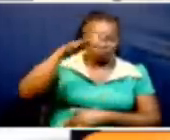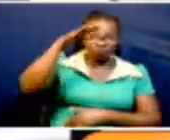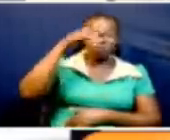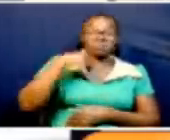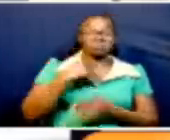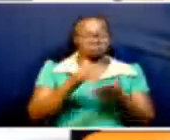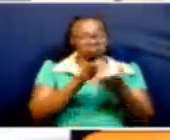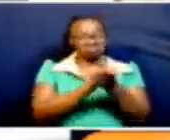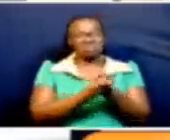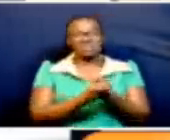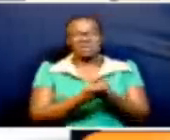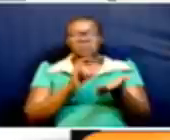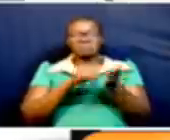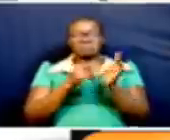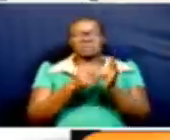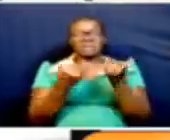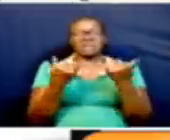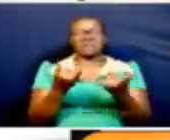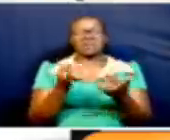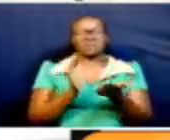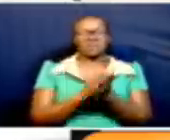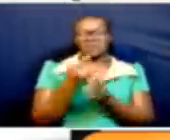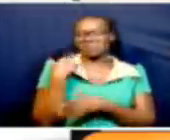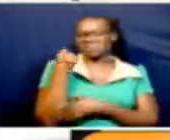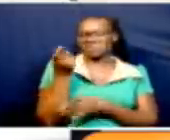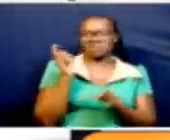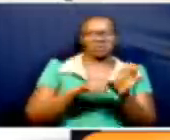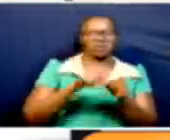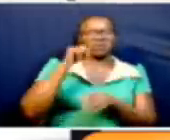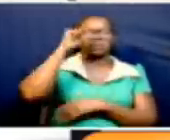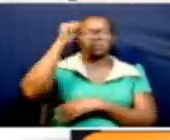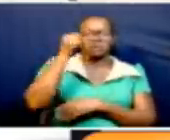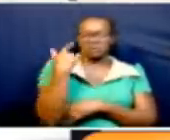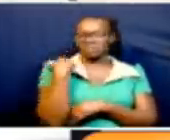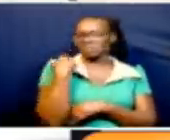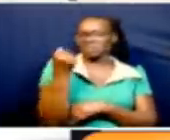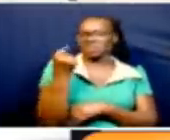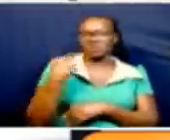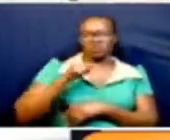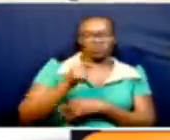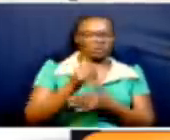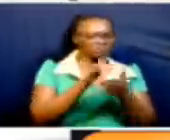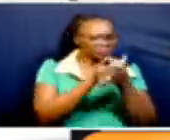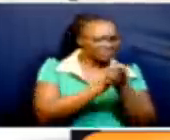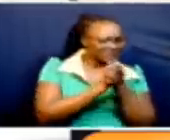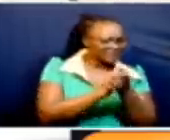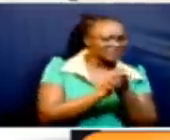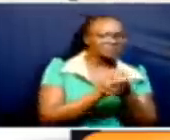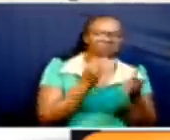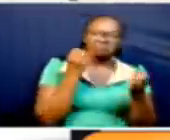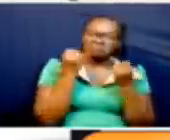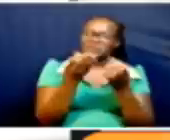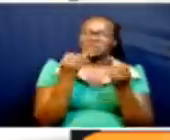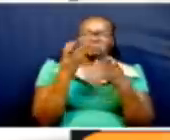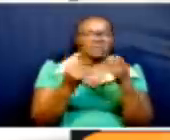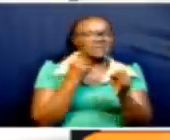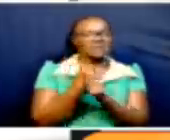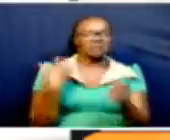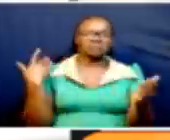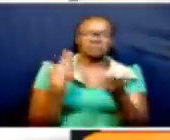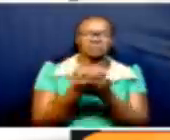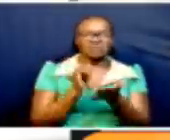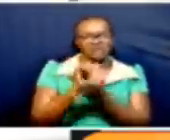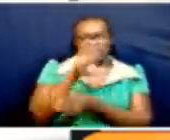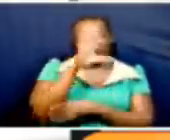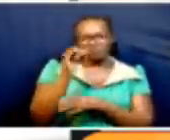are just a new thing that came into the world of politics recently. We've been shaking hands for many, many years. It has been our African